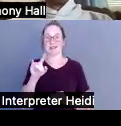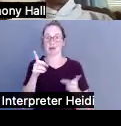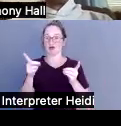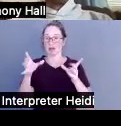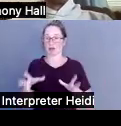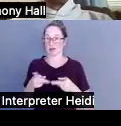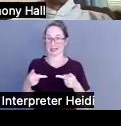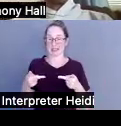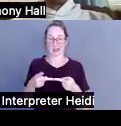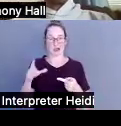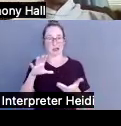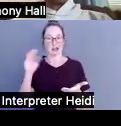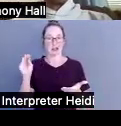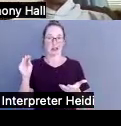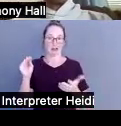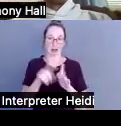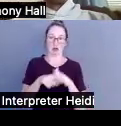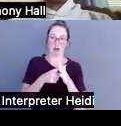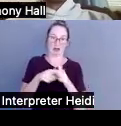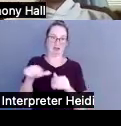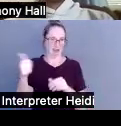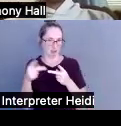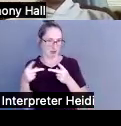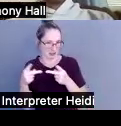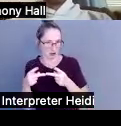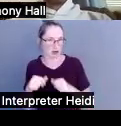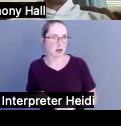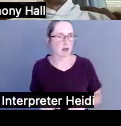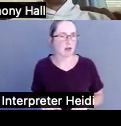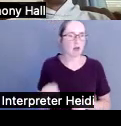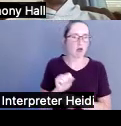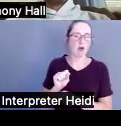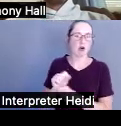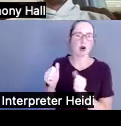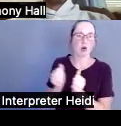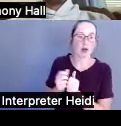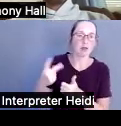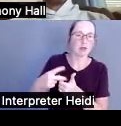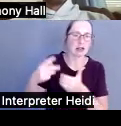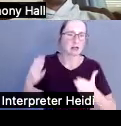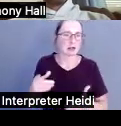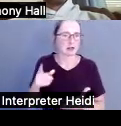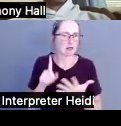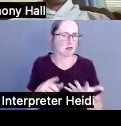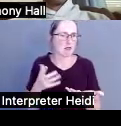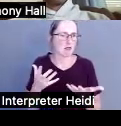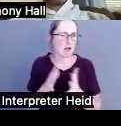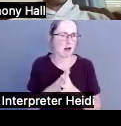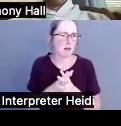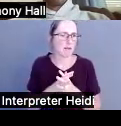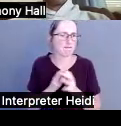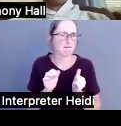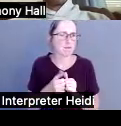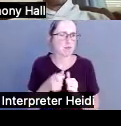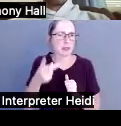being originally in the other position, working with the participants, how do you see or